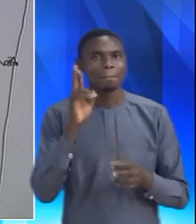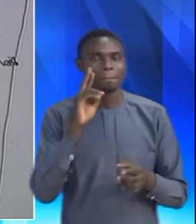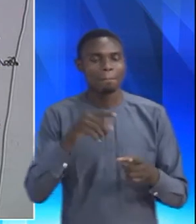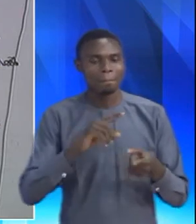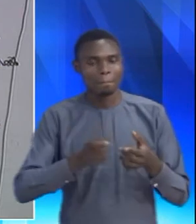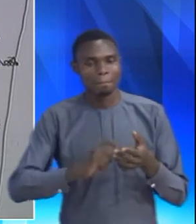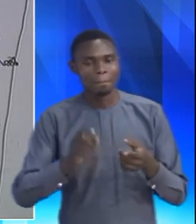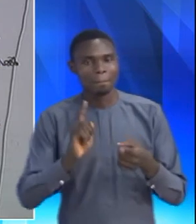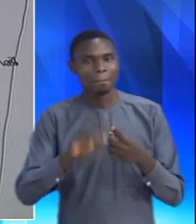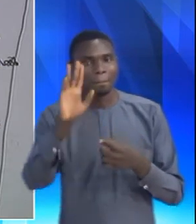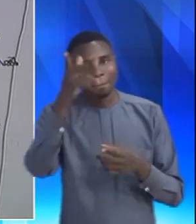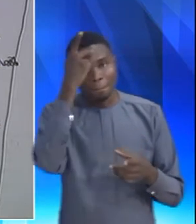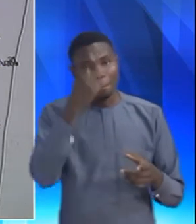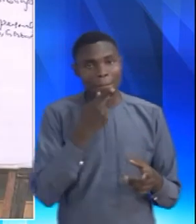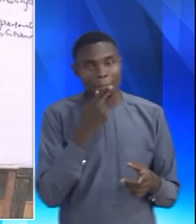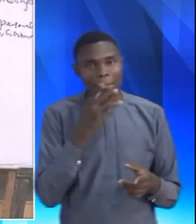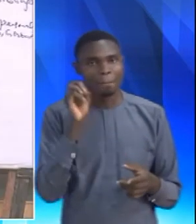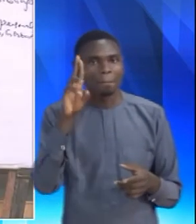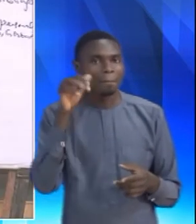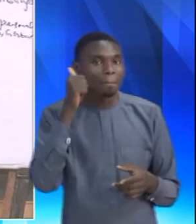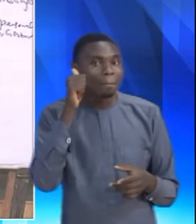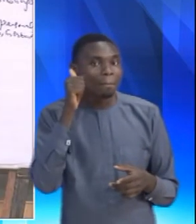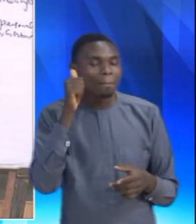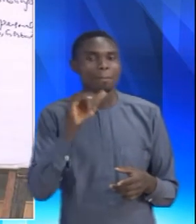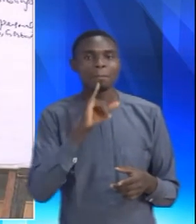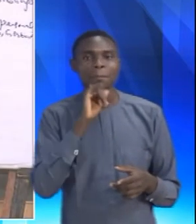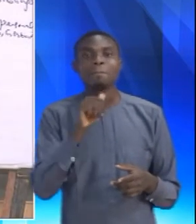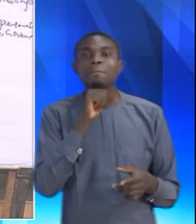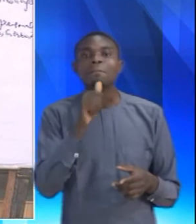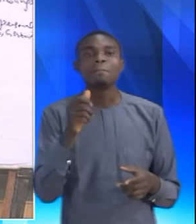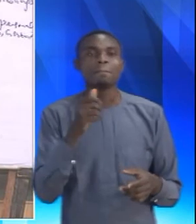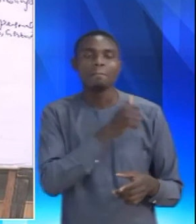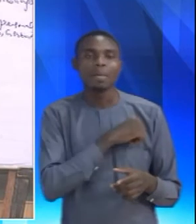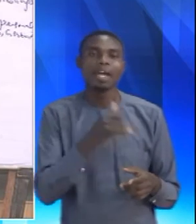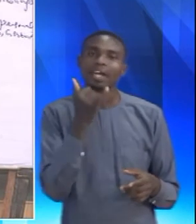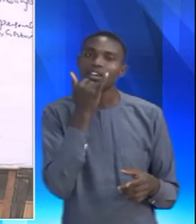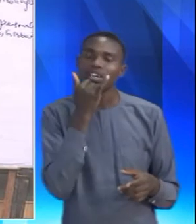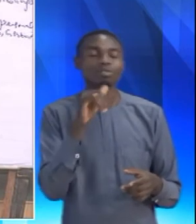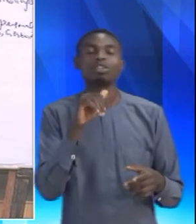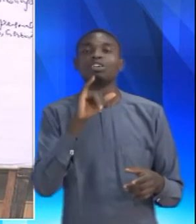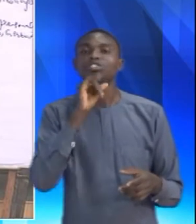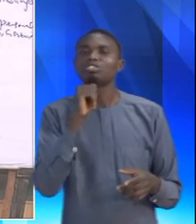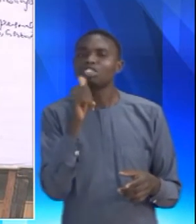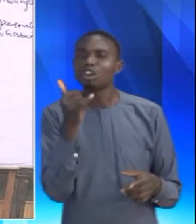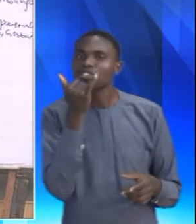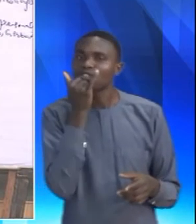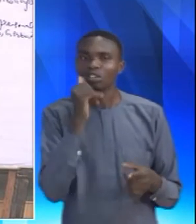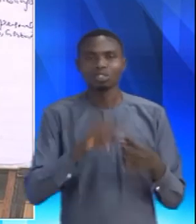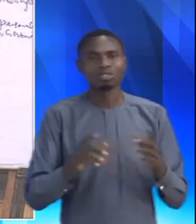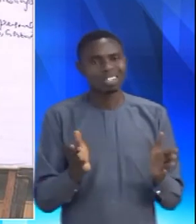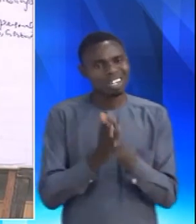you are writing your uncle. It's not a crime to ask about his family members. Cordiality